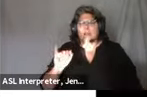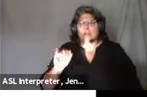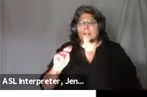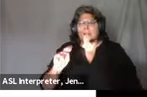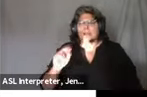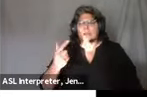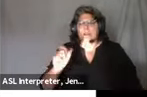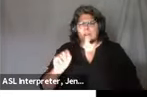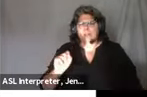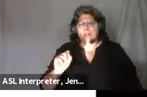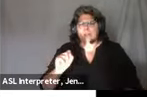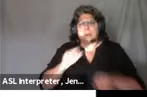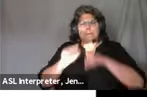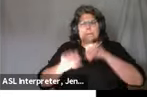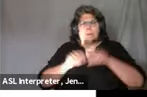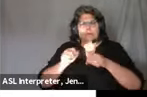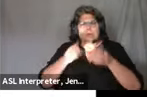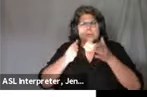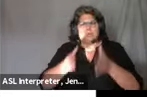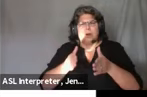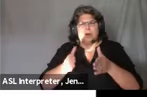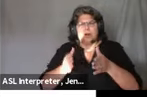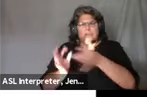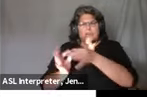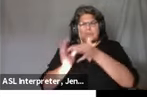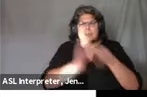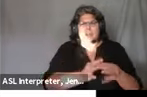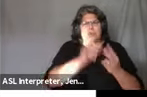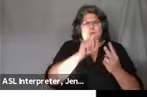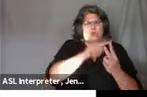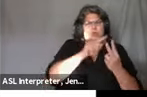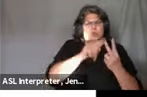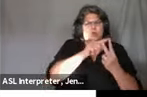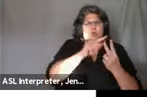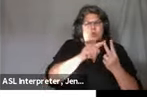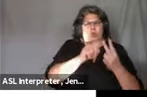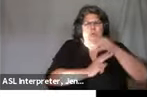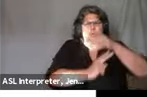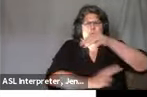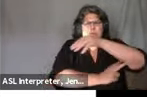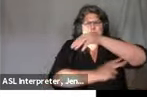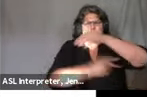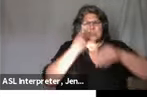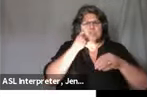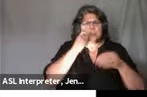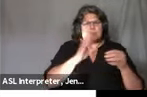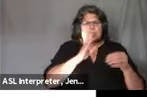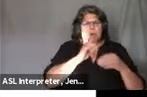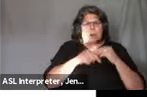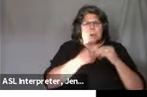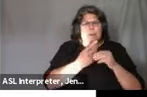these proposed bridges over the 101?